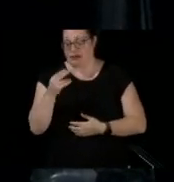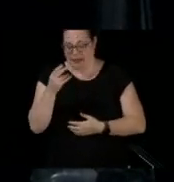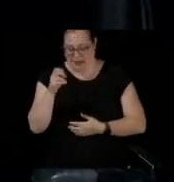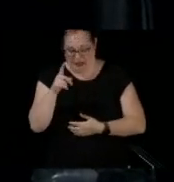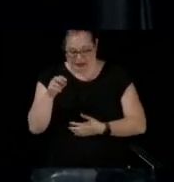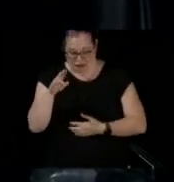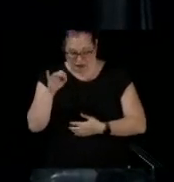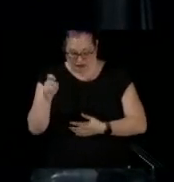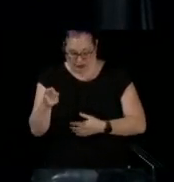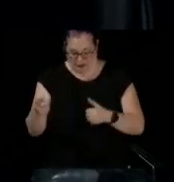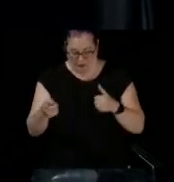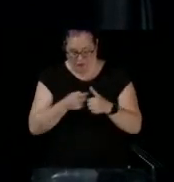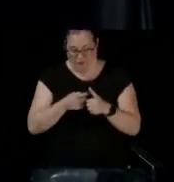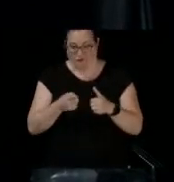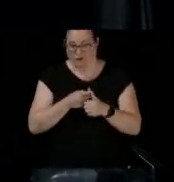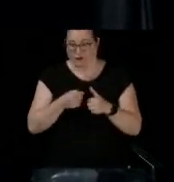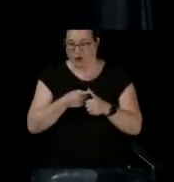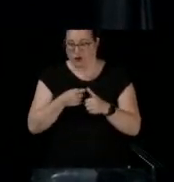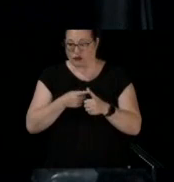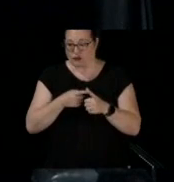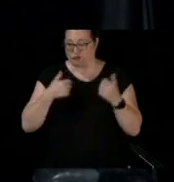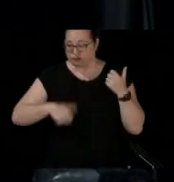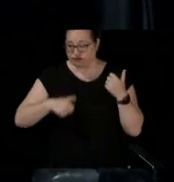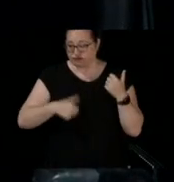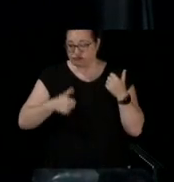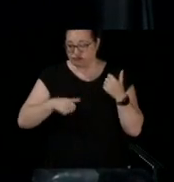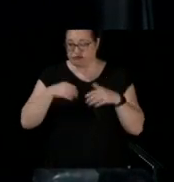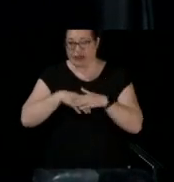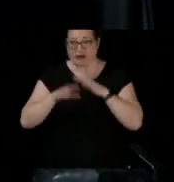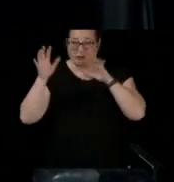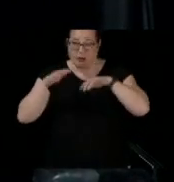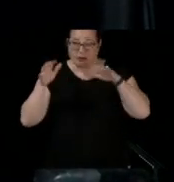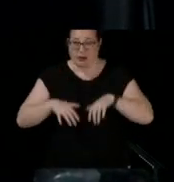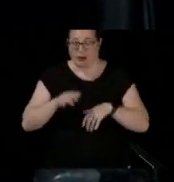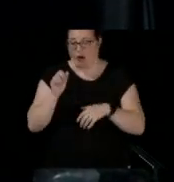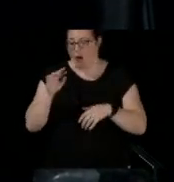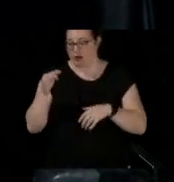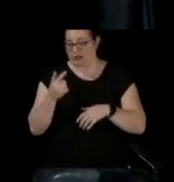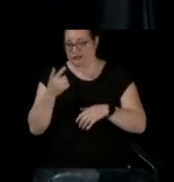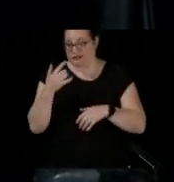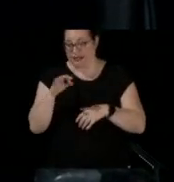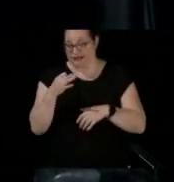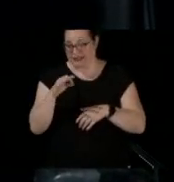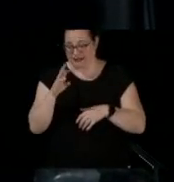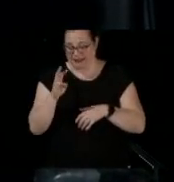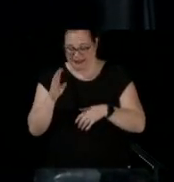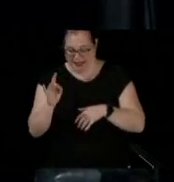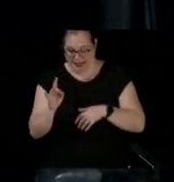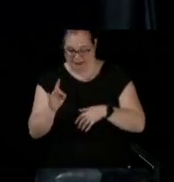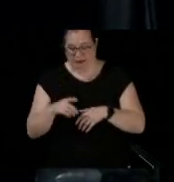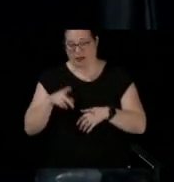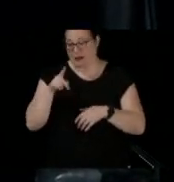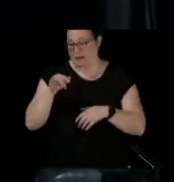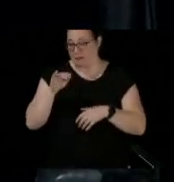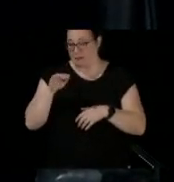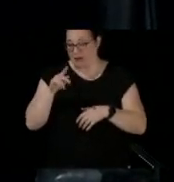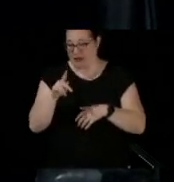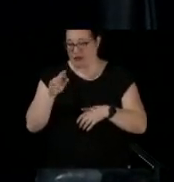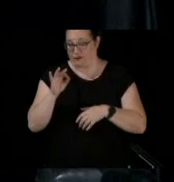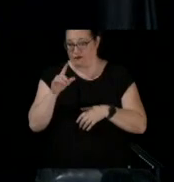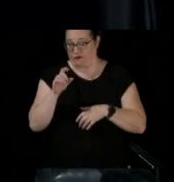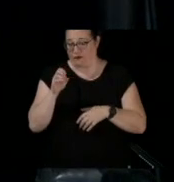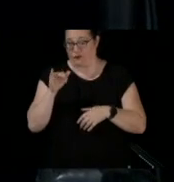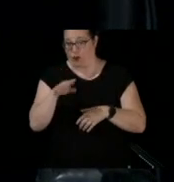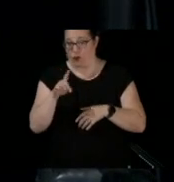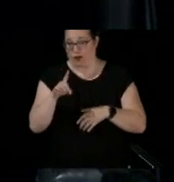public rendition of the national anthem here during a thunderstorm in August of 1968, Pink Floyd's 1972 performance